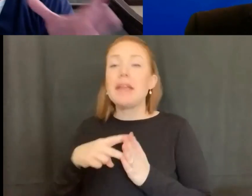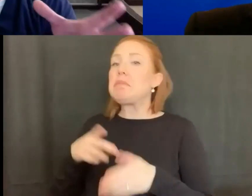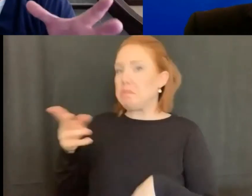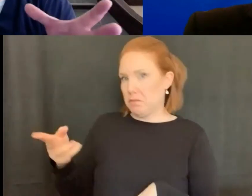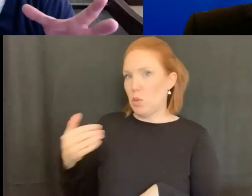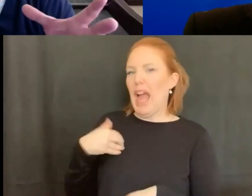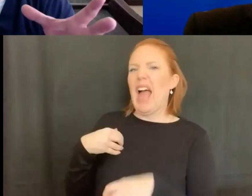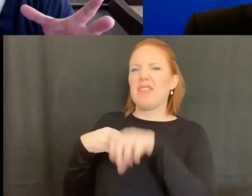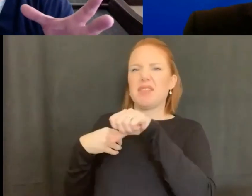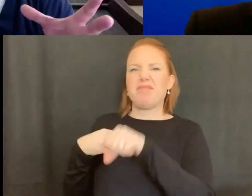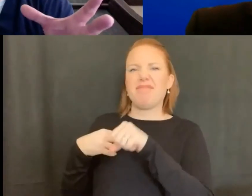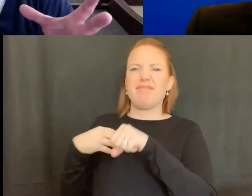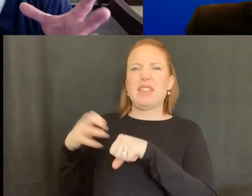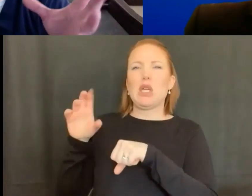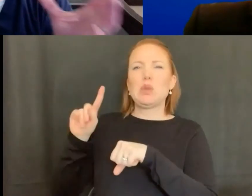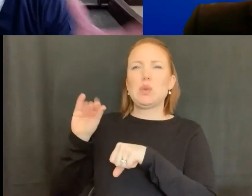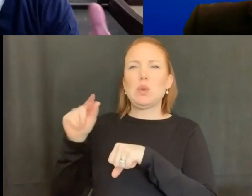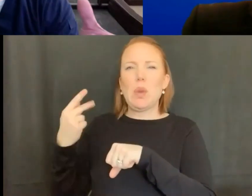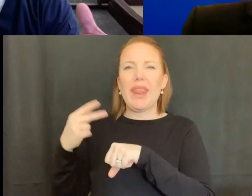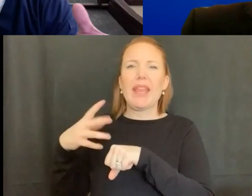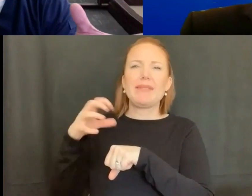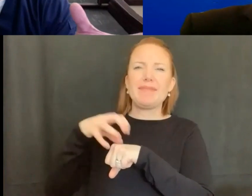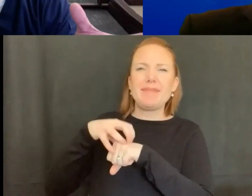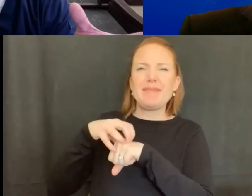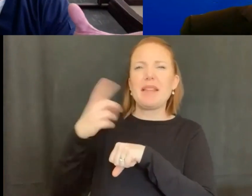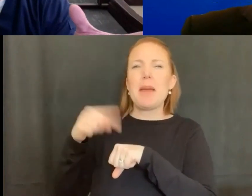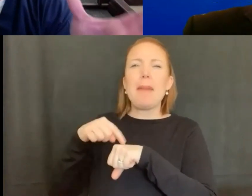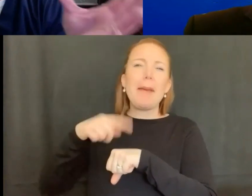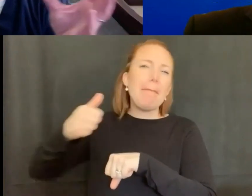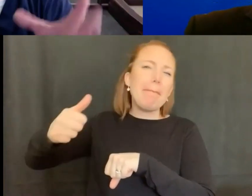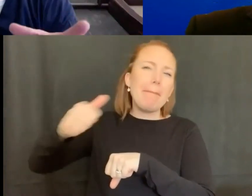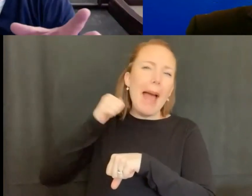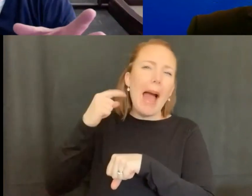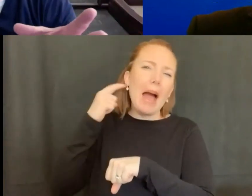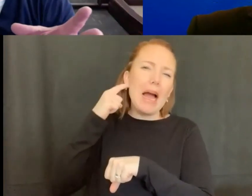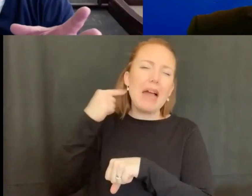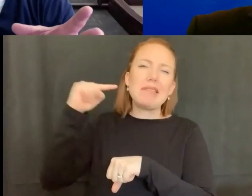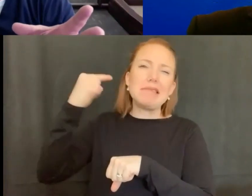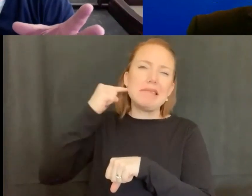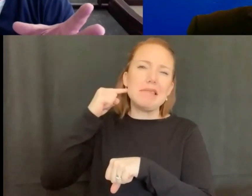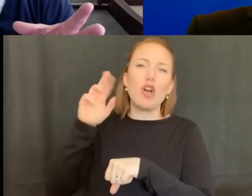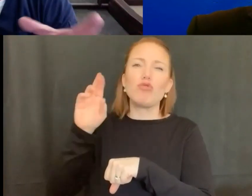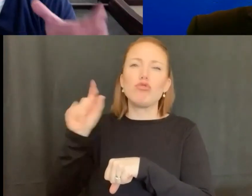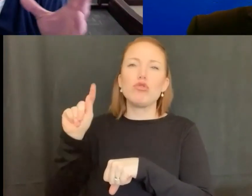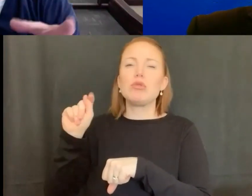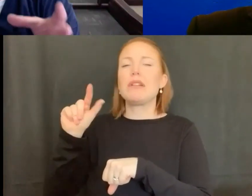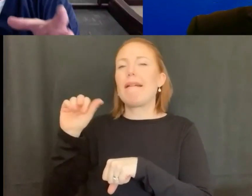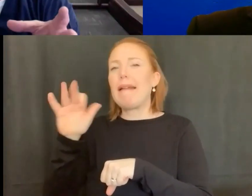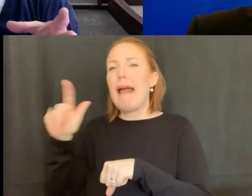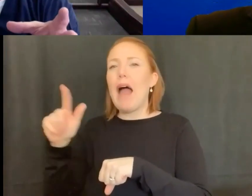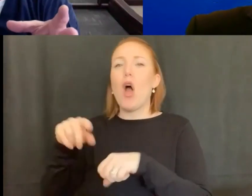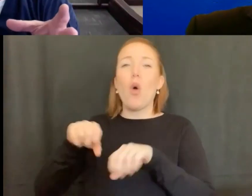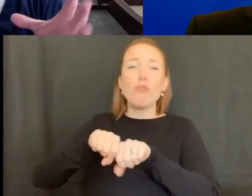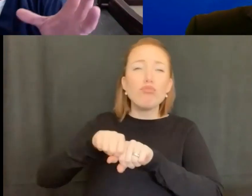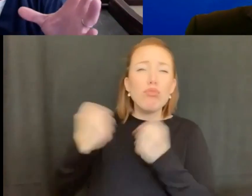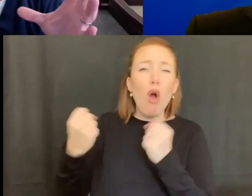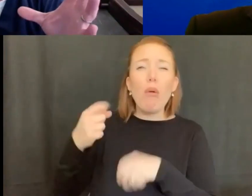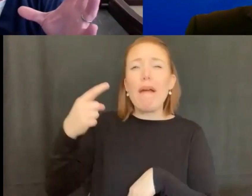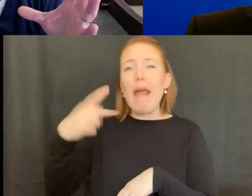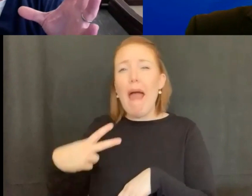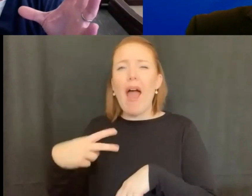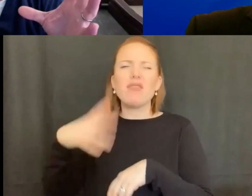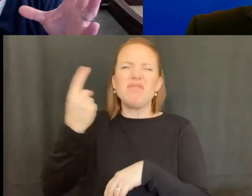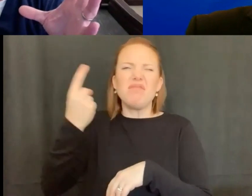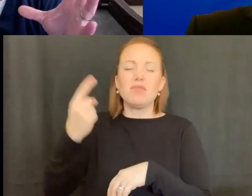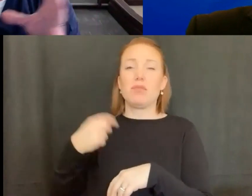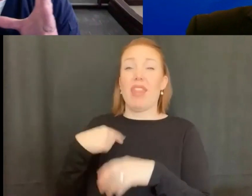is structurally compromised for some reason. Maybe it was a back tooth that got a root canal, or maybe it's a tooth that broke in half, but there's still enough to save. We take